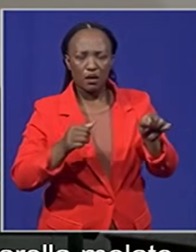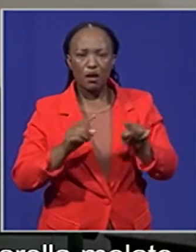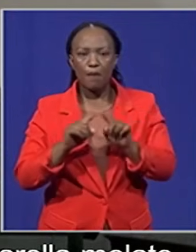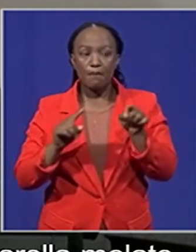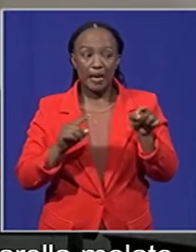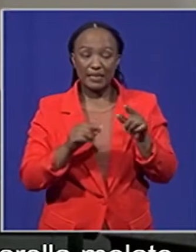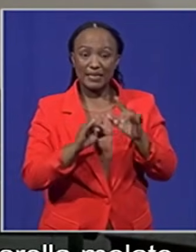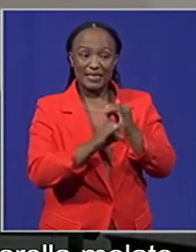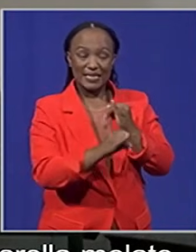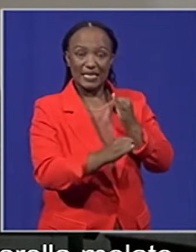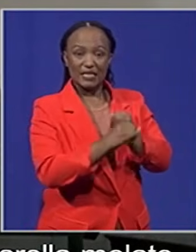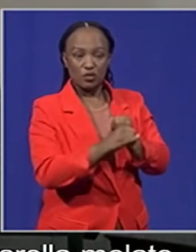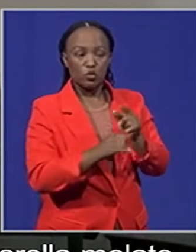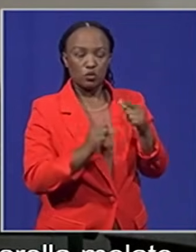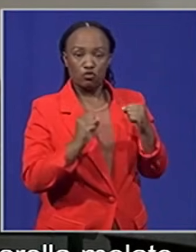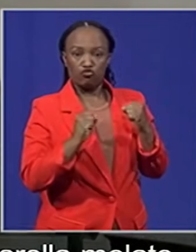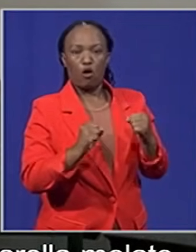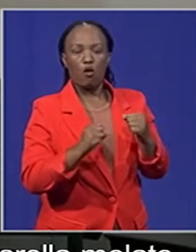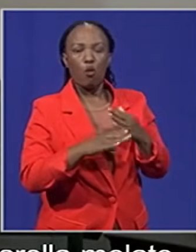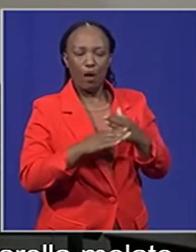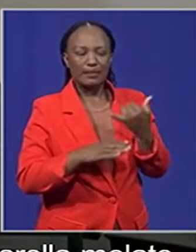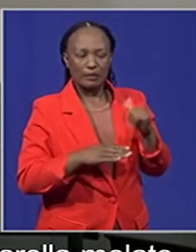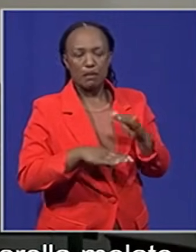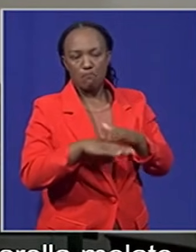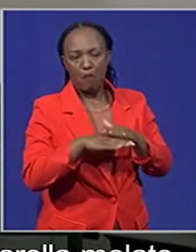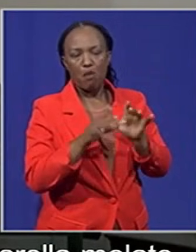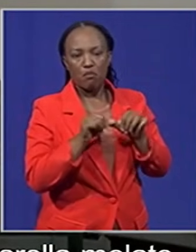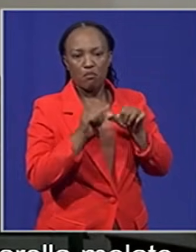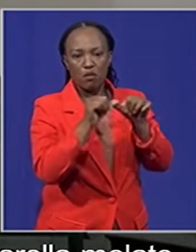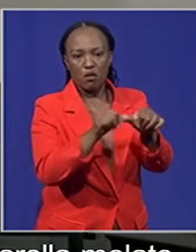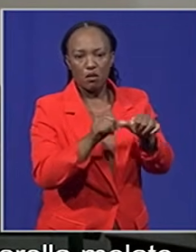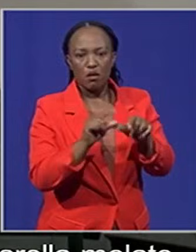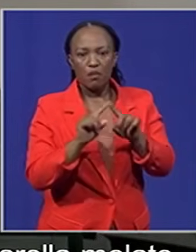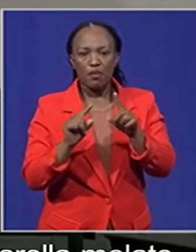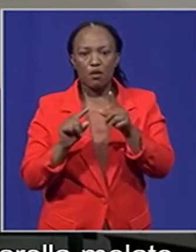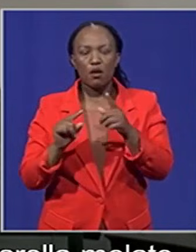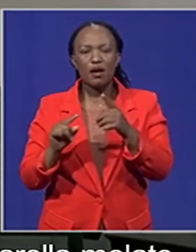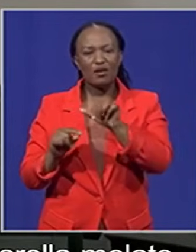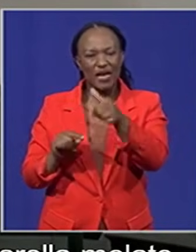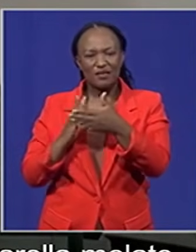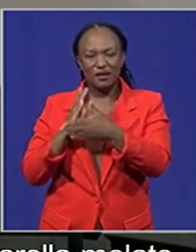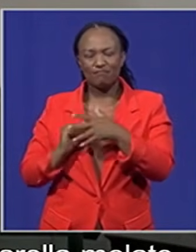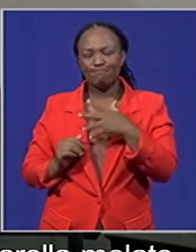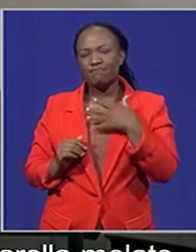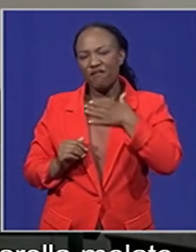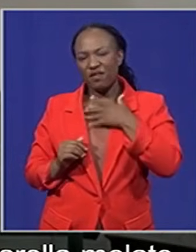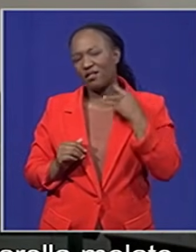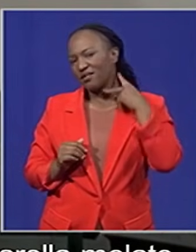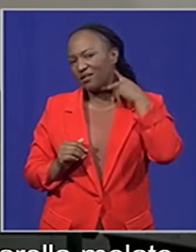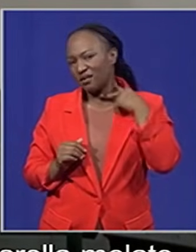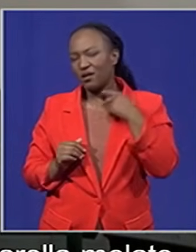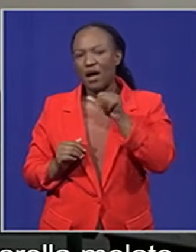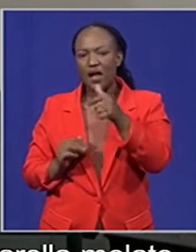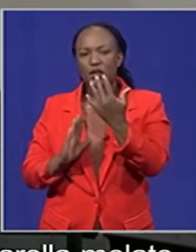strong institution, still a lot of unfinished work. But yes, on this side, I even feel disappointed that those